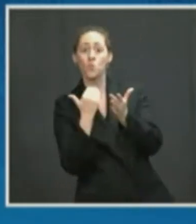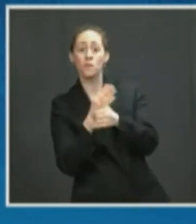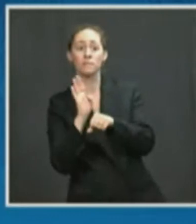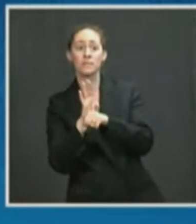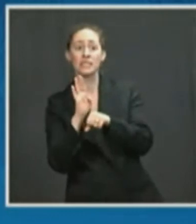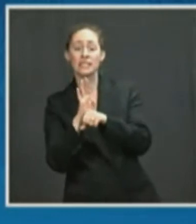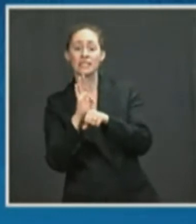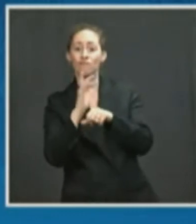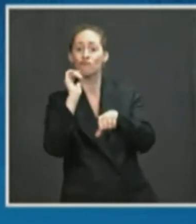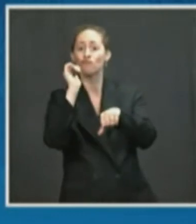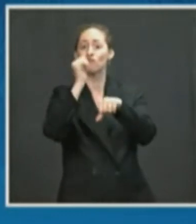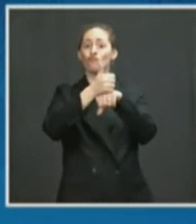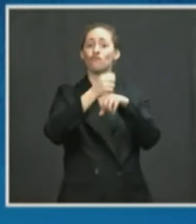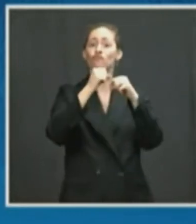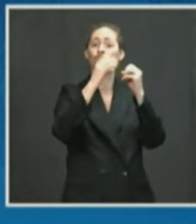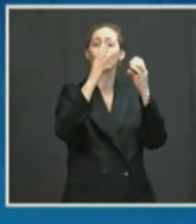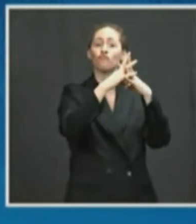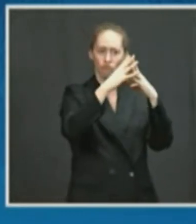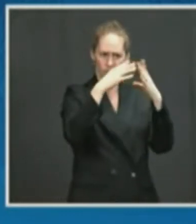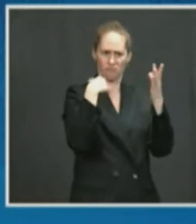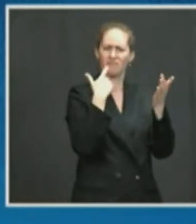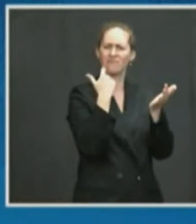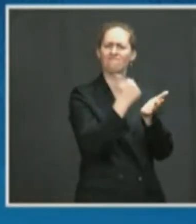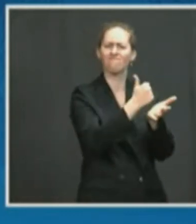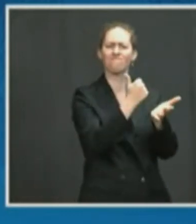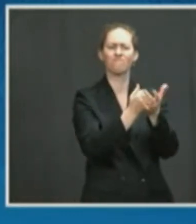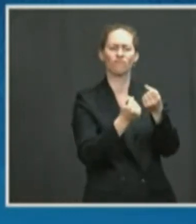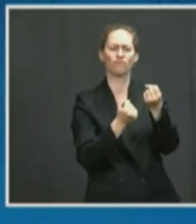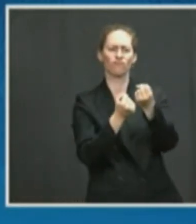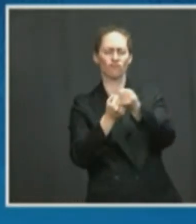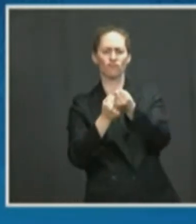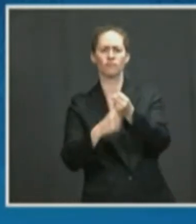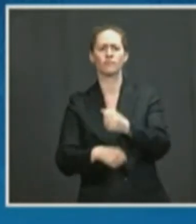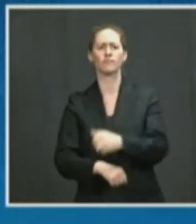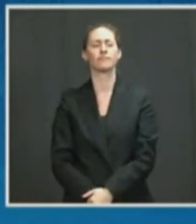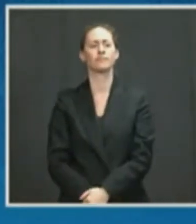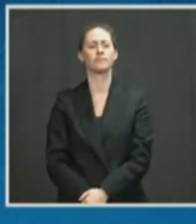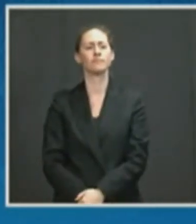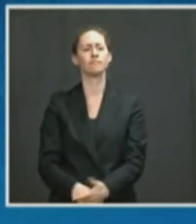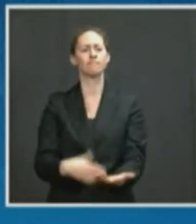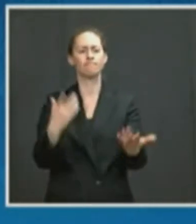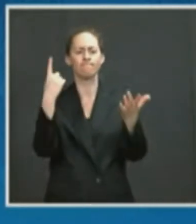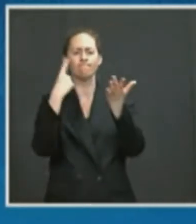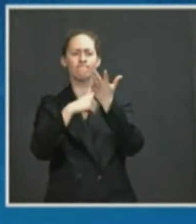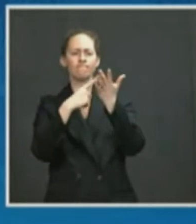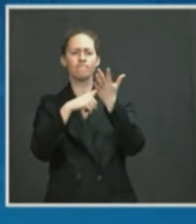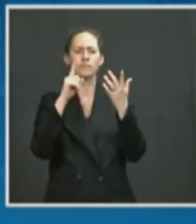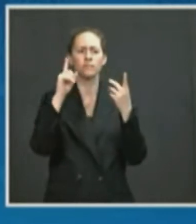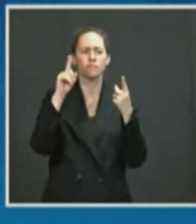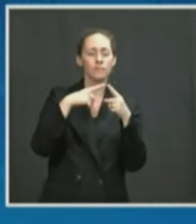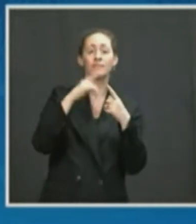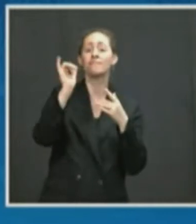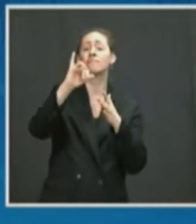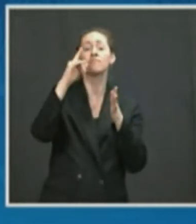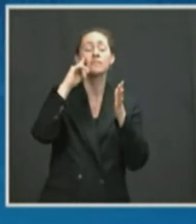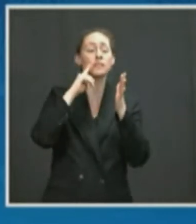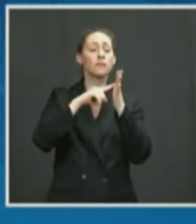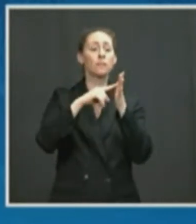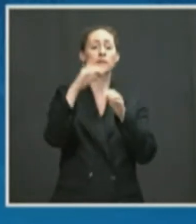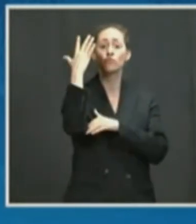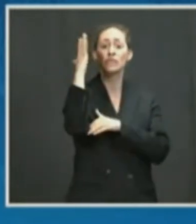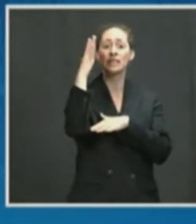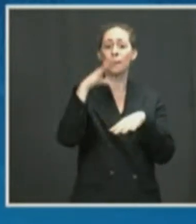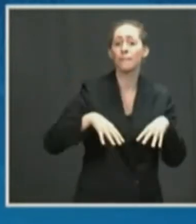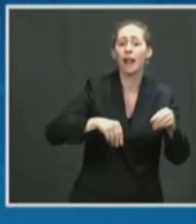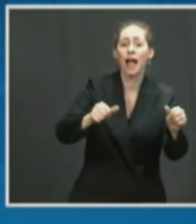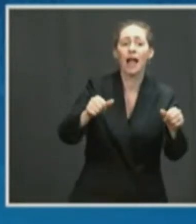conversations about his priority around what can happen in terms of the planting of trees and what that can mean in terms of ecology and in